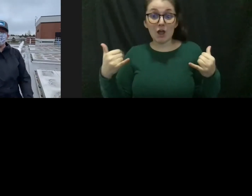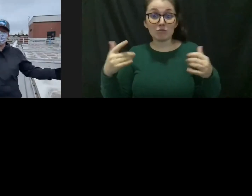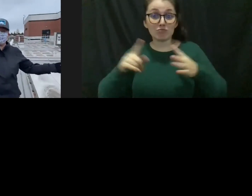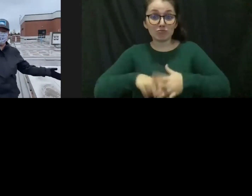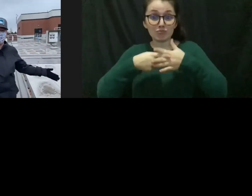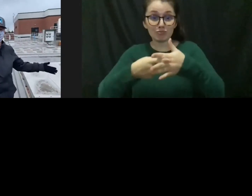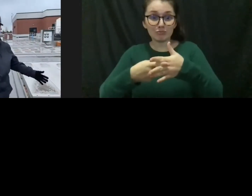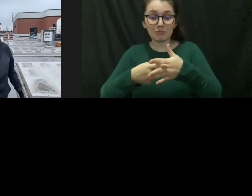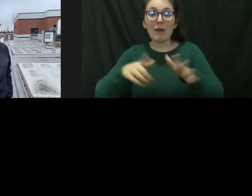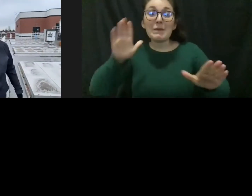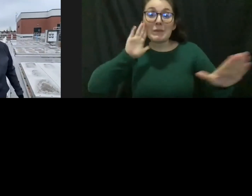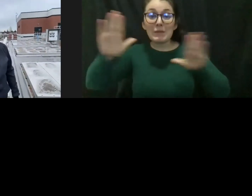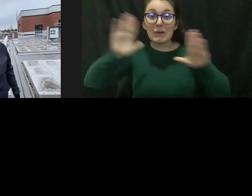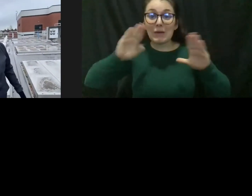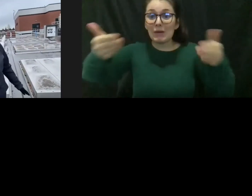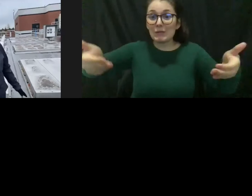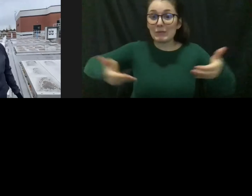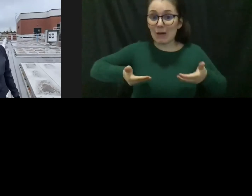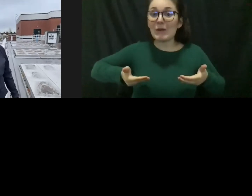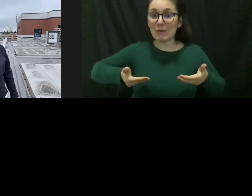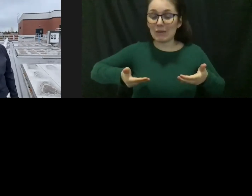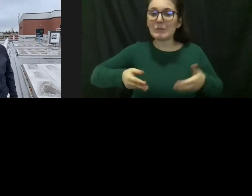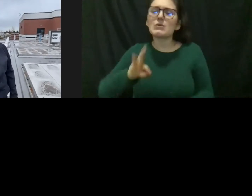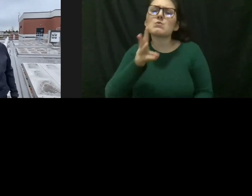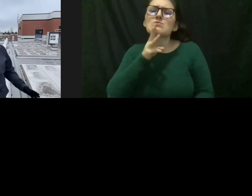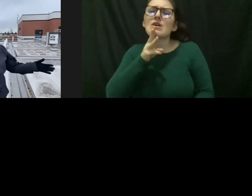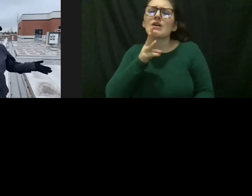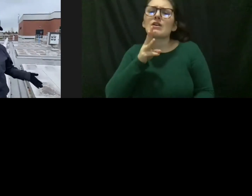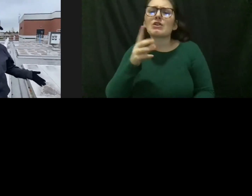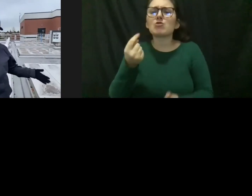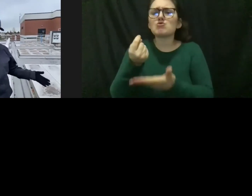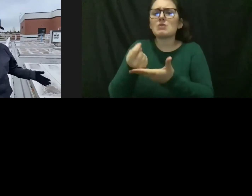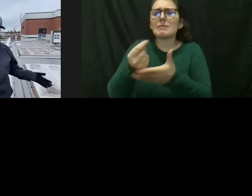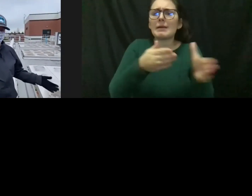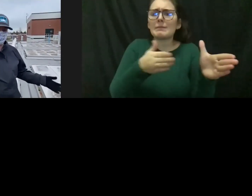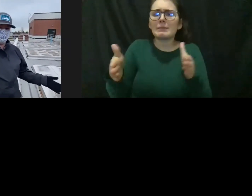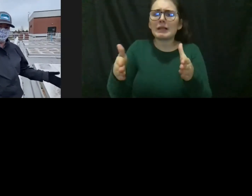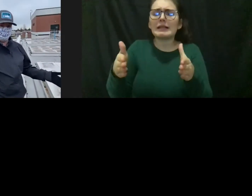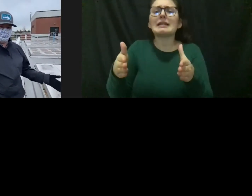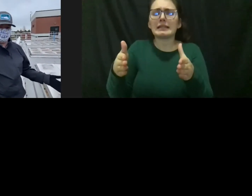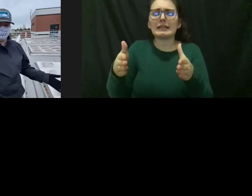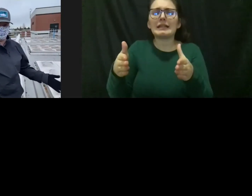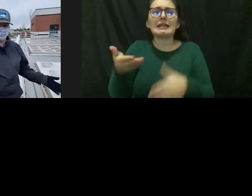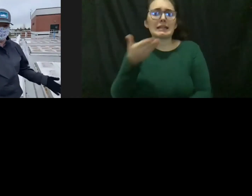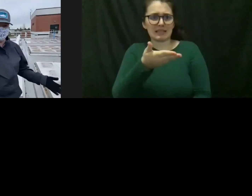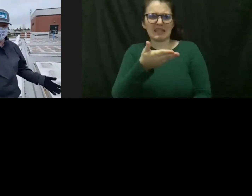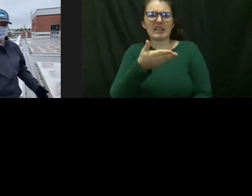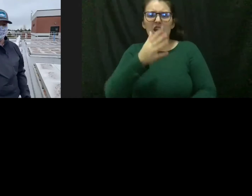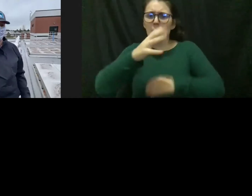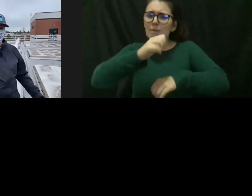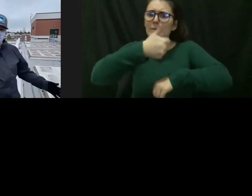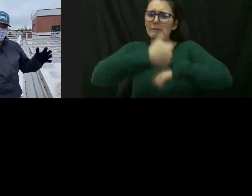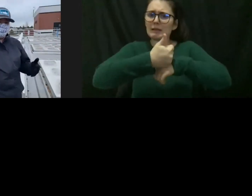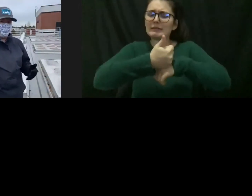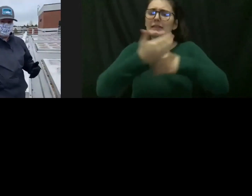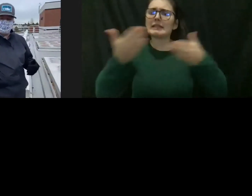Well, welcome to the Regional Wastewater Treatment Plant. This treatment plant serves both Eugene and Springfield. So